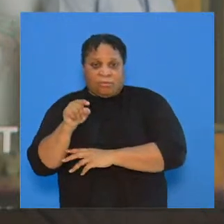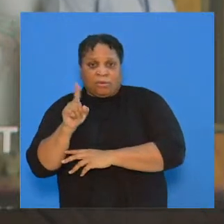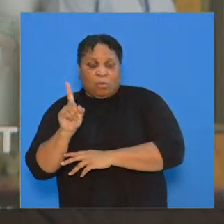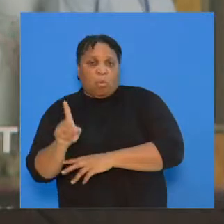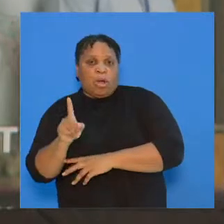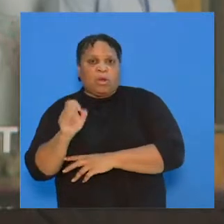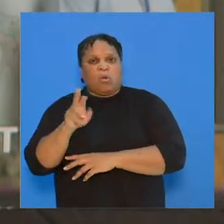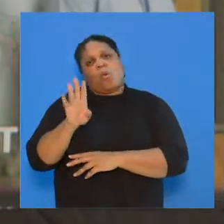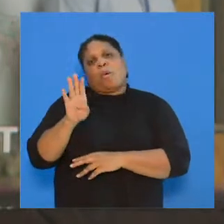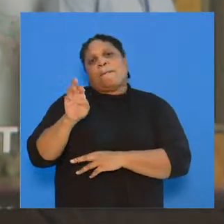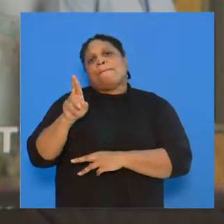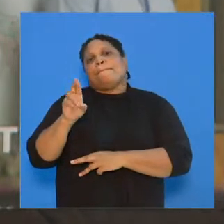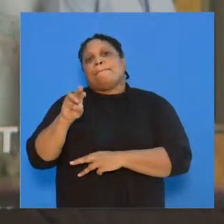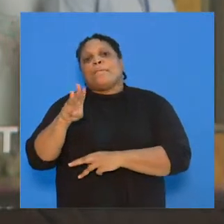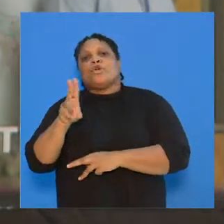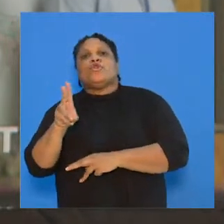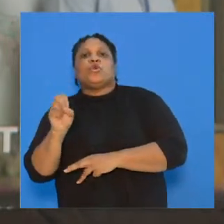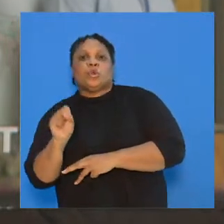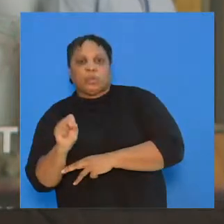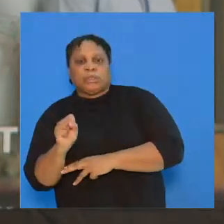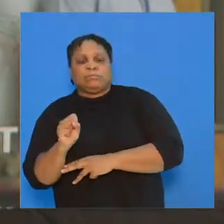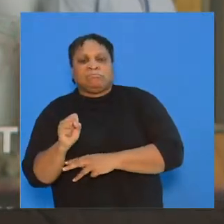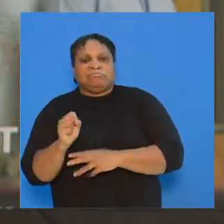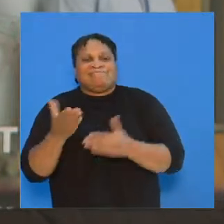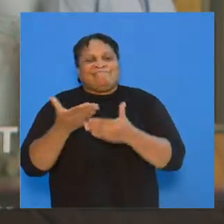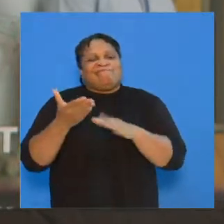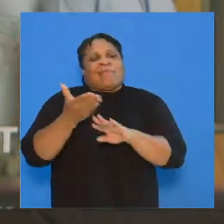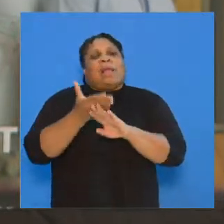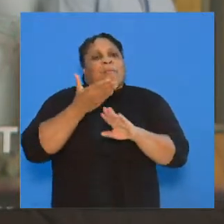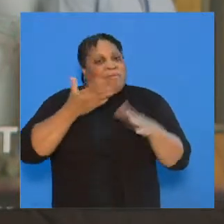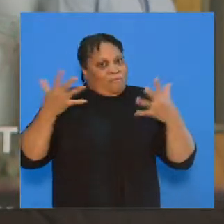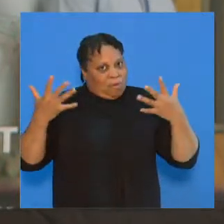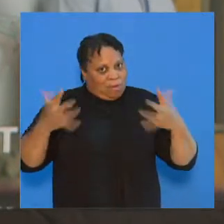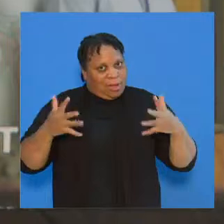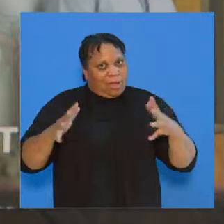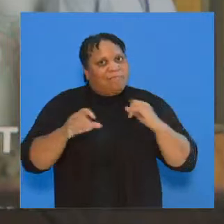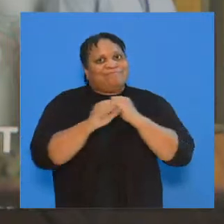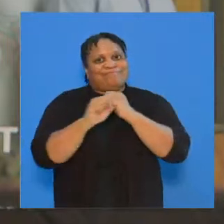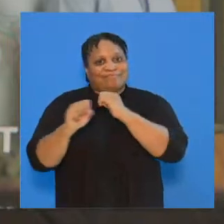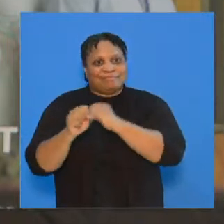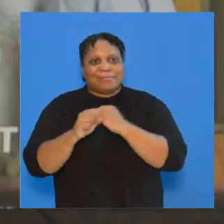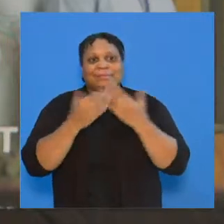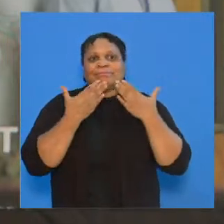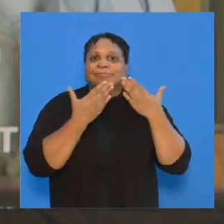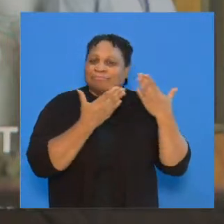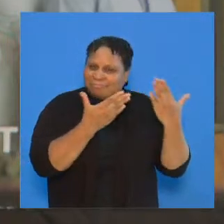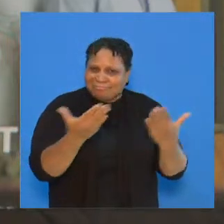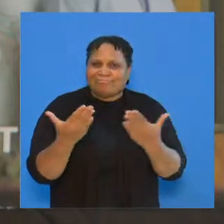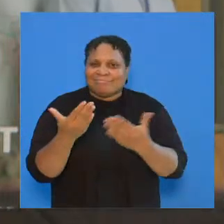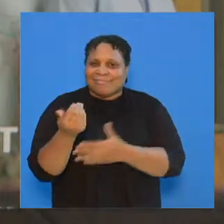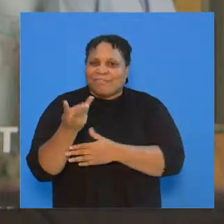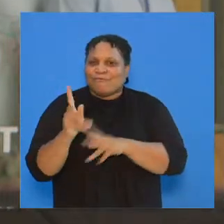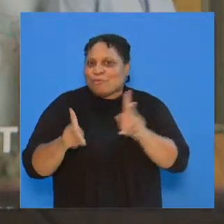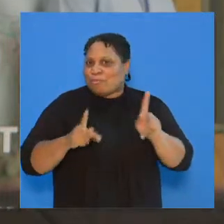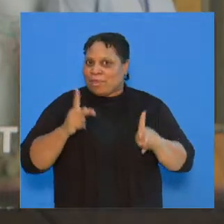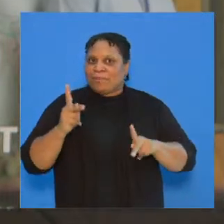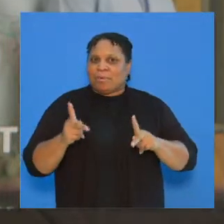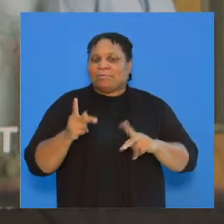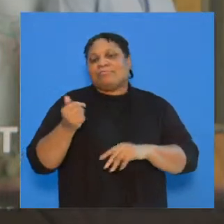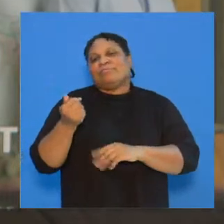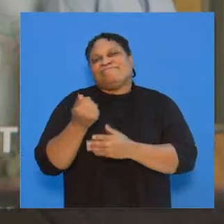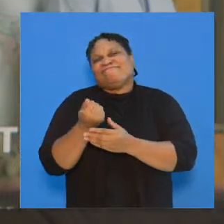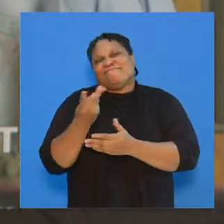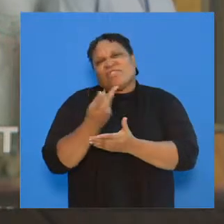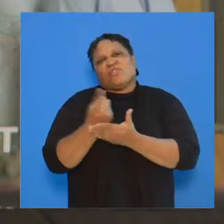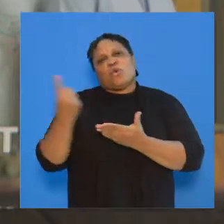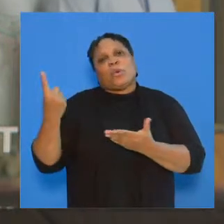burnews.com. Before I end today's press conference, I want to say thank you to a few people. A few weeks